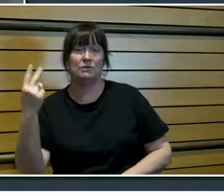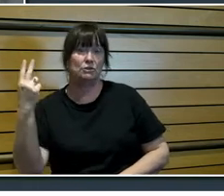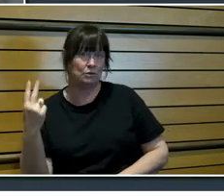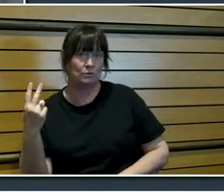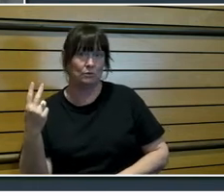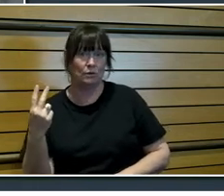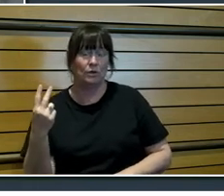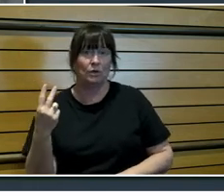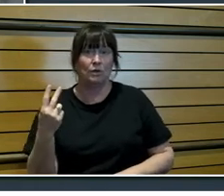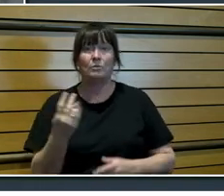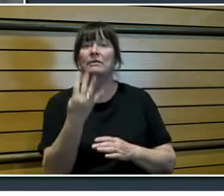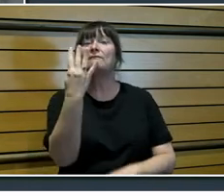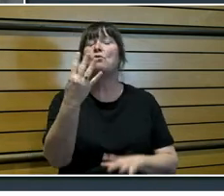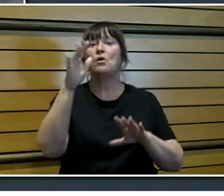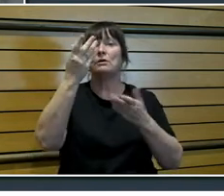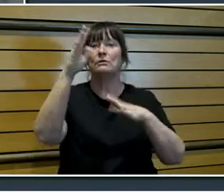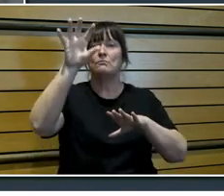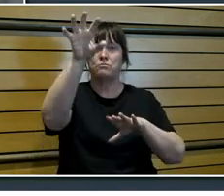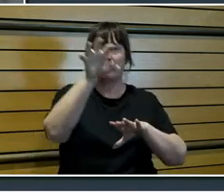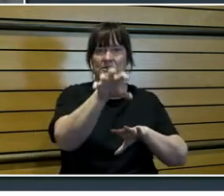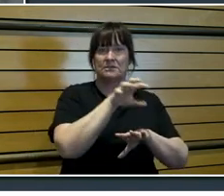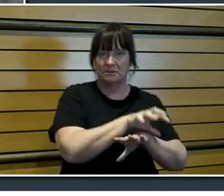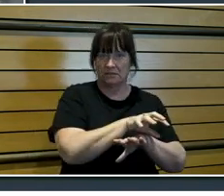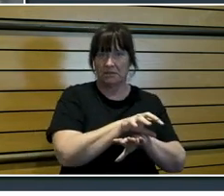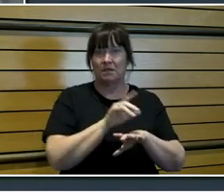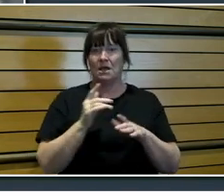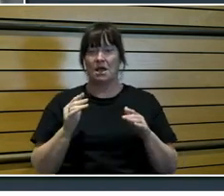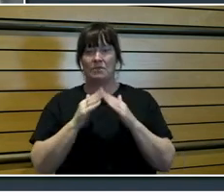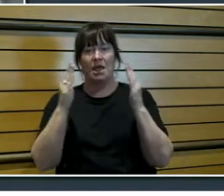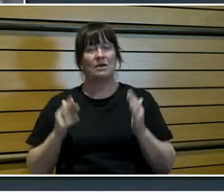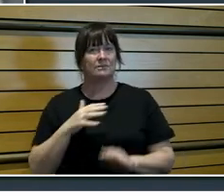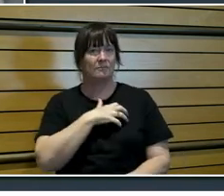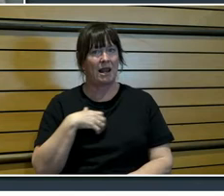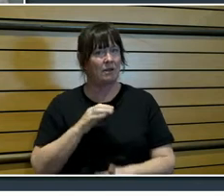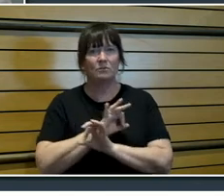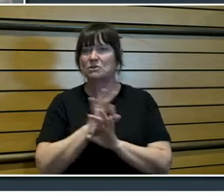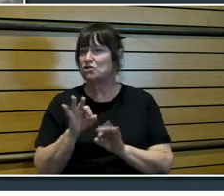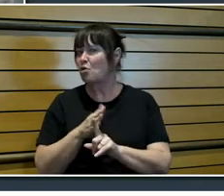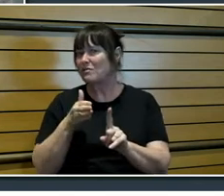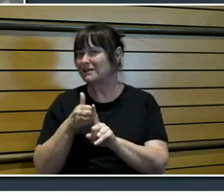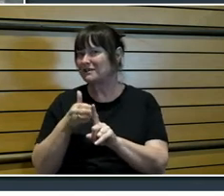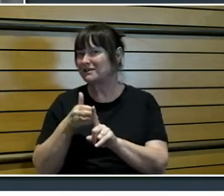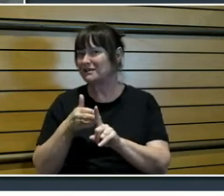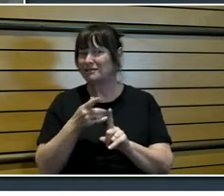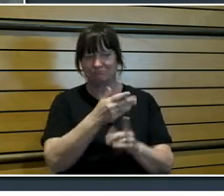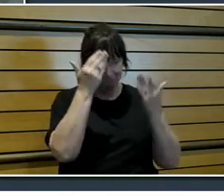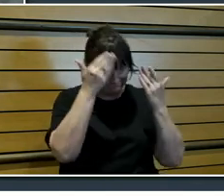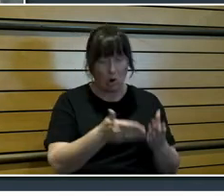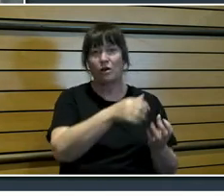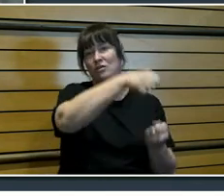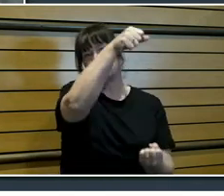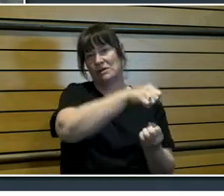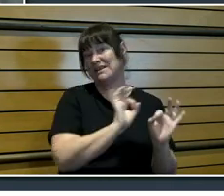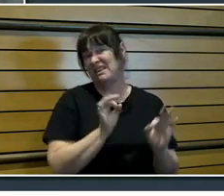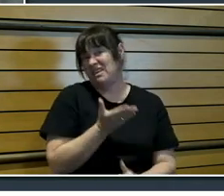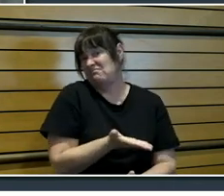four provinces, the provinces and the Houses of Parliament, that no recognition was given to the founding document. Thank